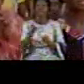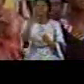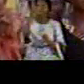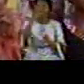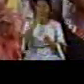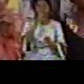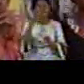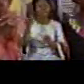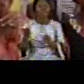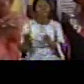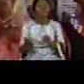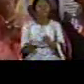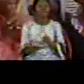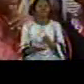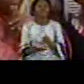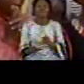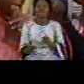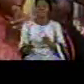here,